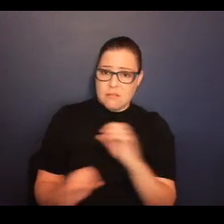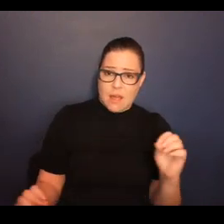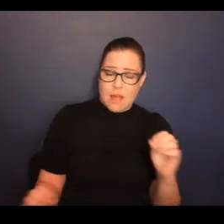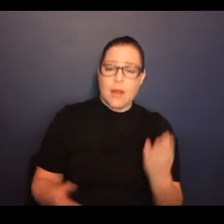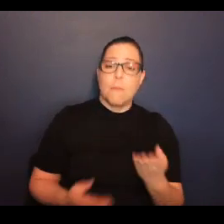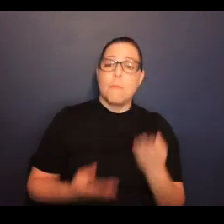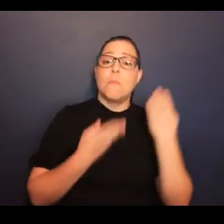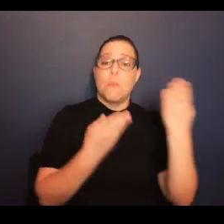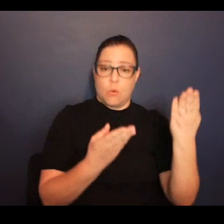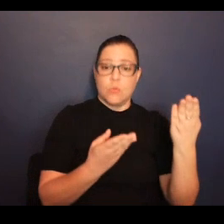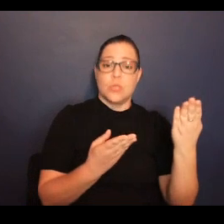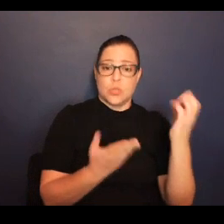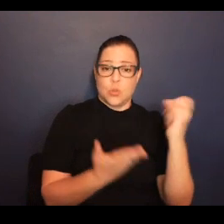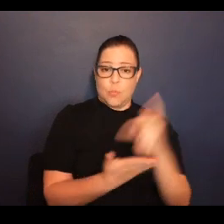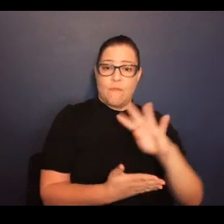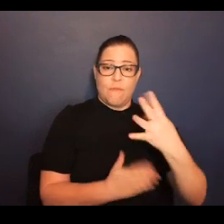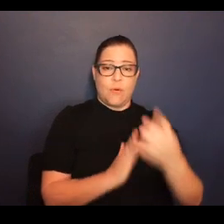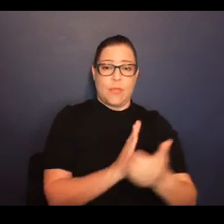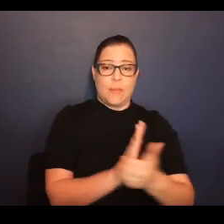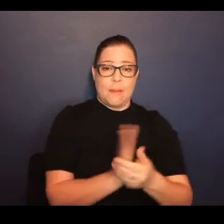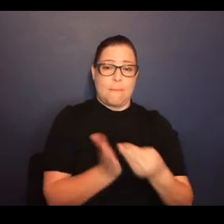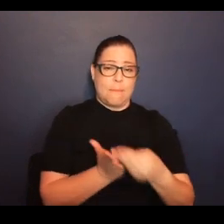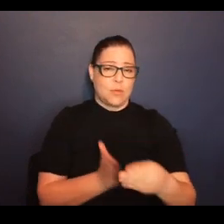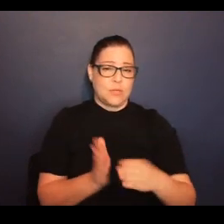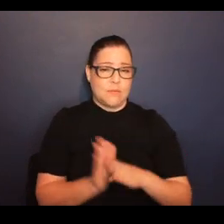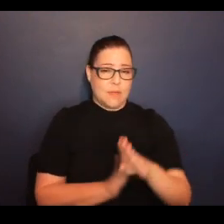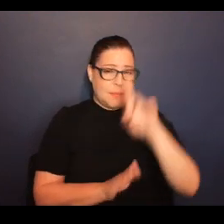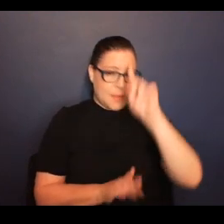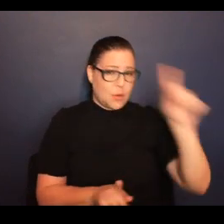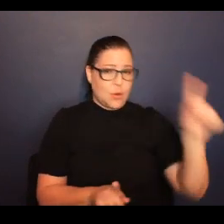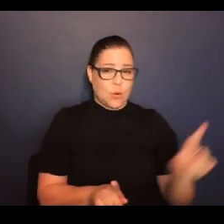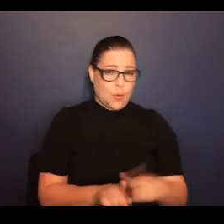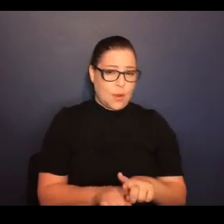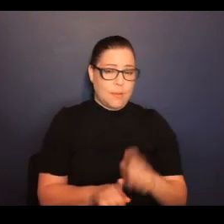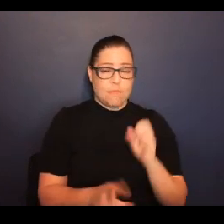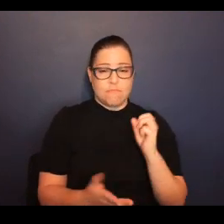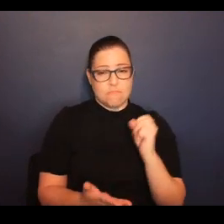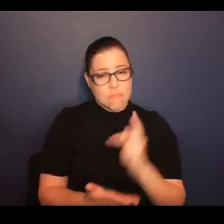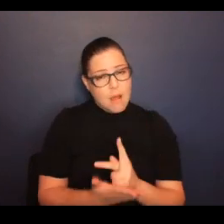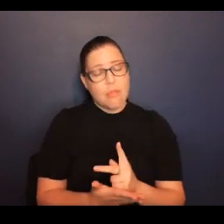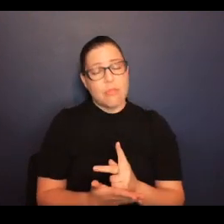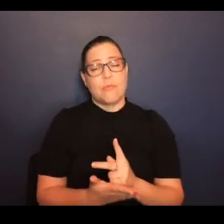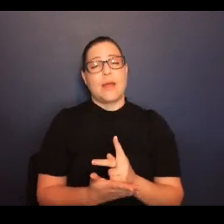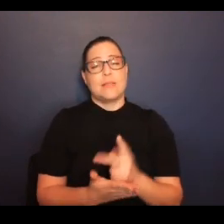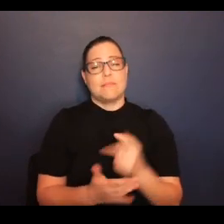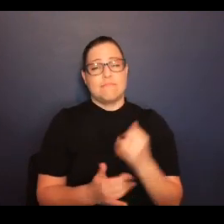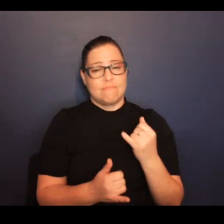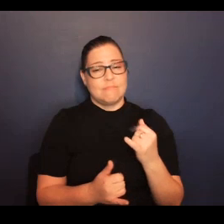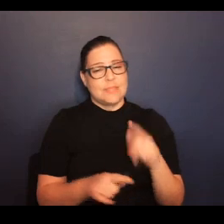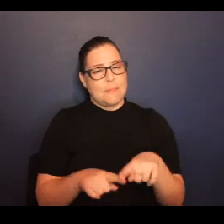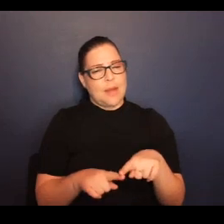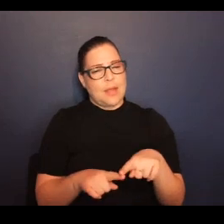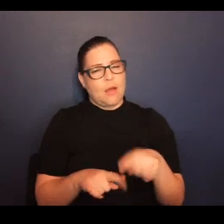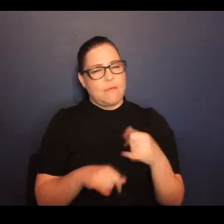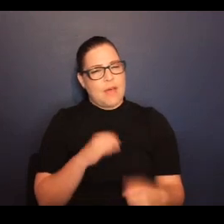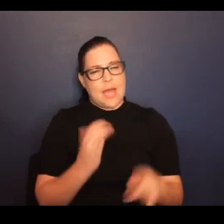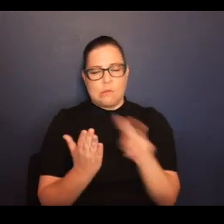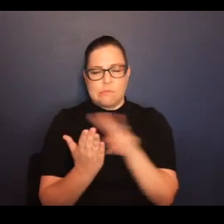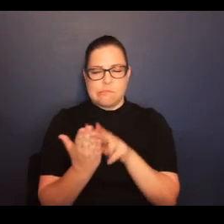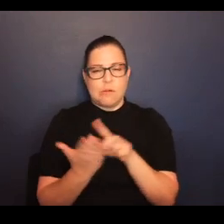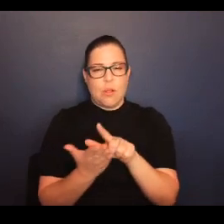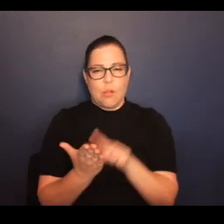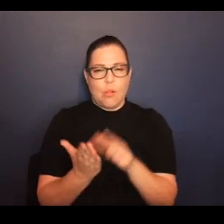before us to approve the Fourth Amendment to the Purchase and Development Agreement and authorize the board chair to execute subject to final legal review. That was from